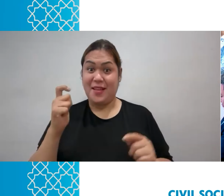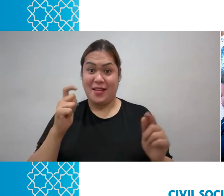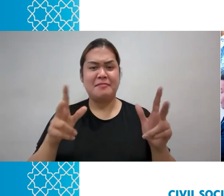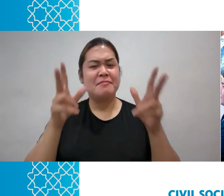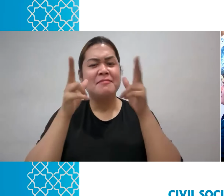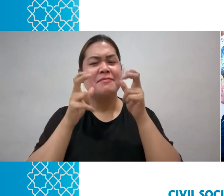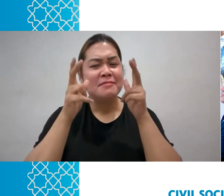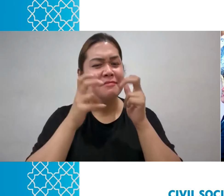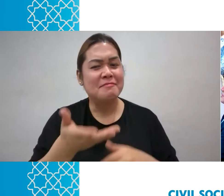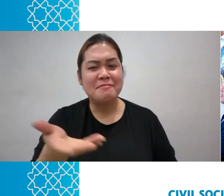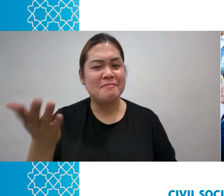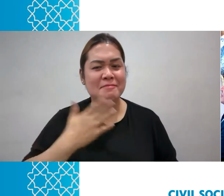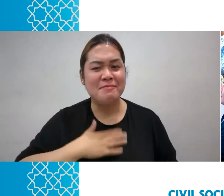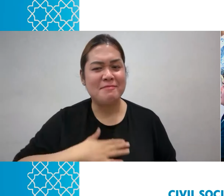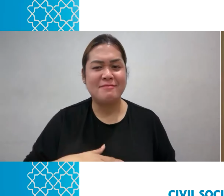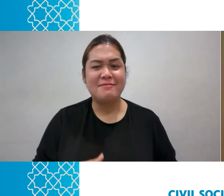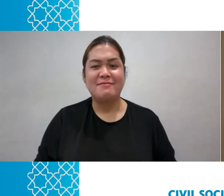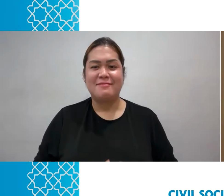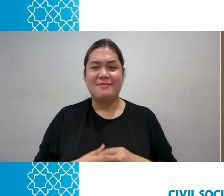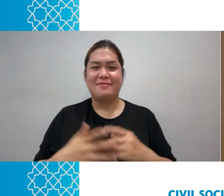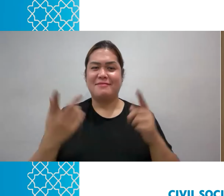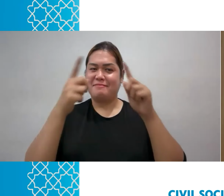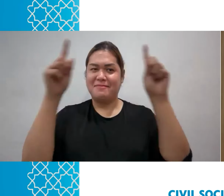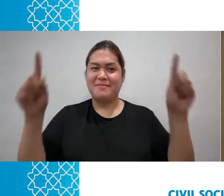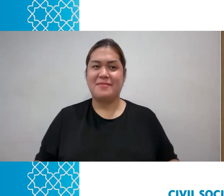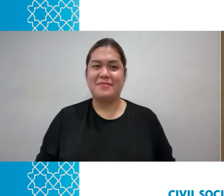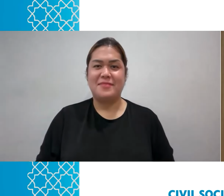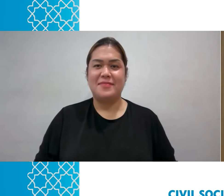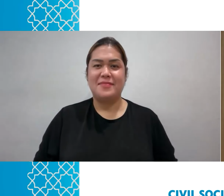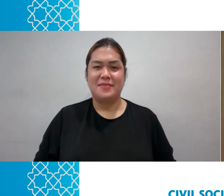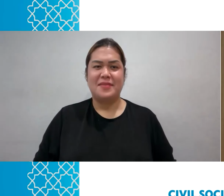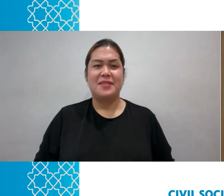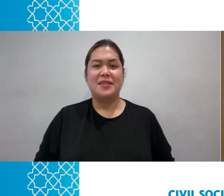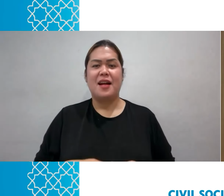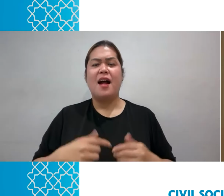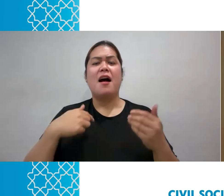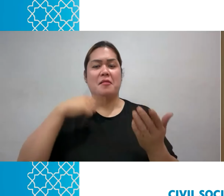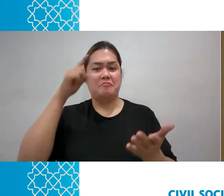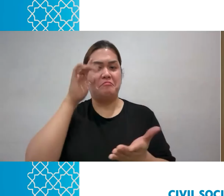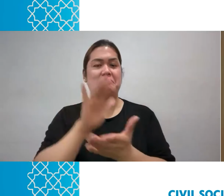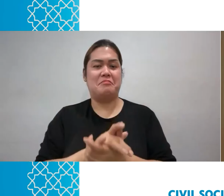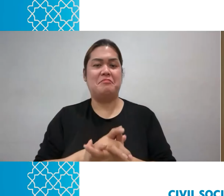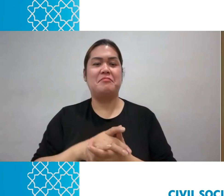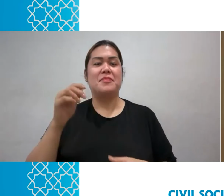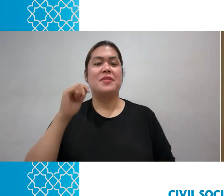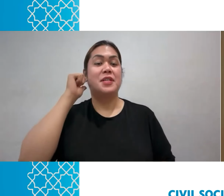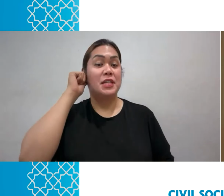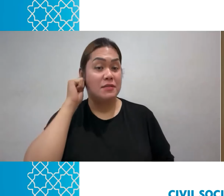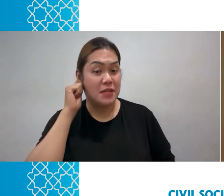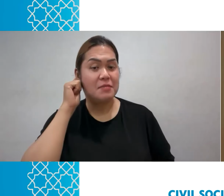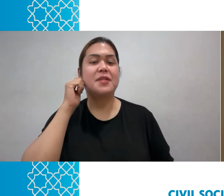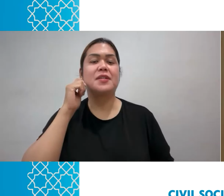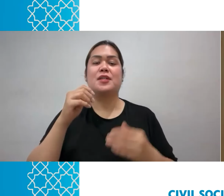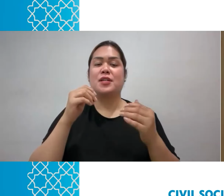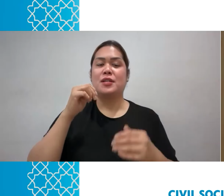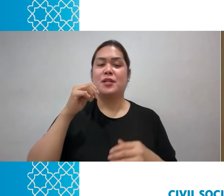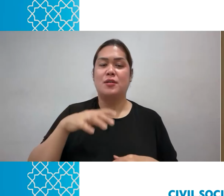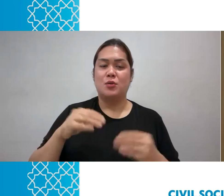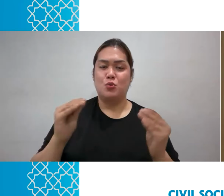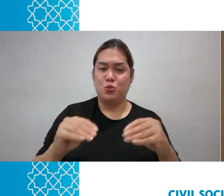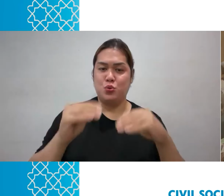first statement is, I believe youth and women deserve a meaningful influence in my work.